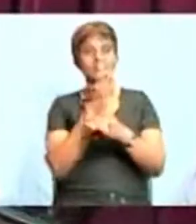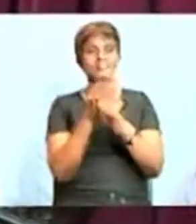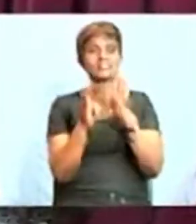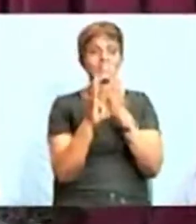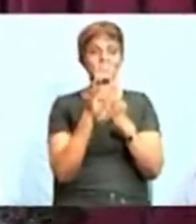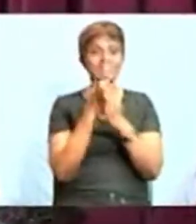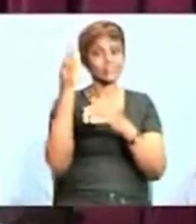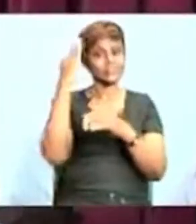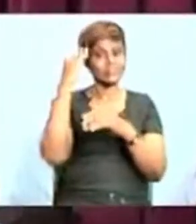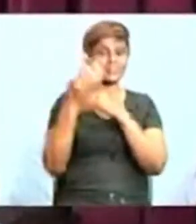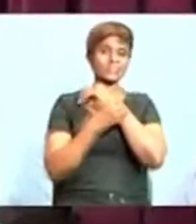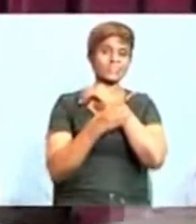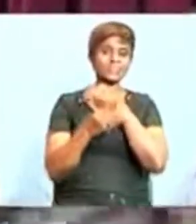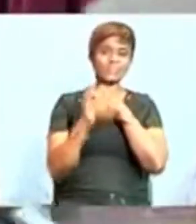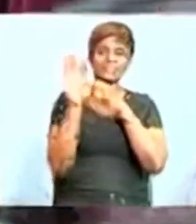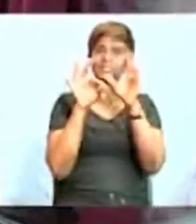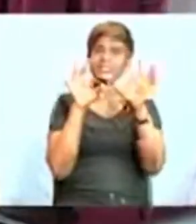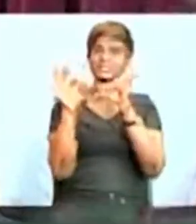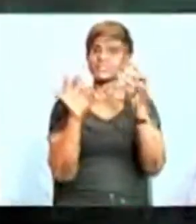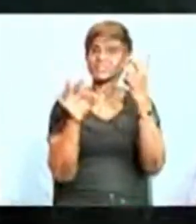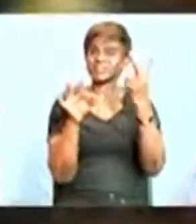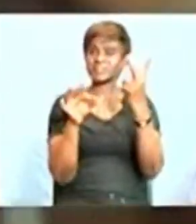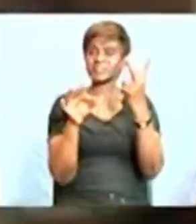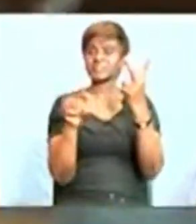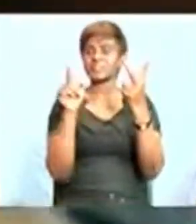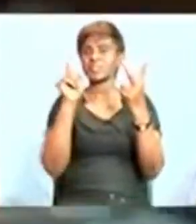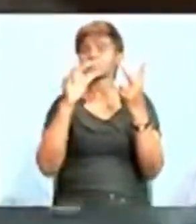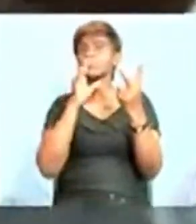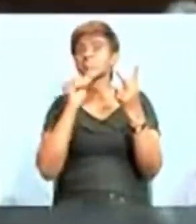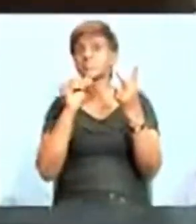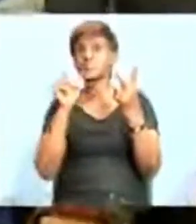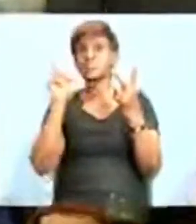of department, just choose two people, one male and one female from your